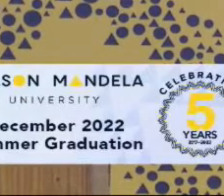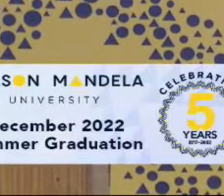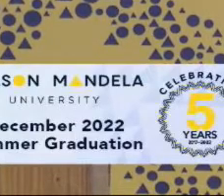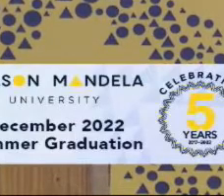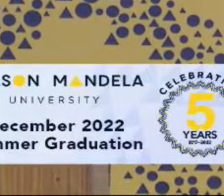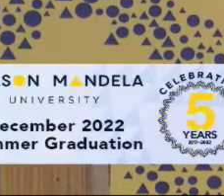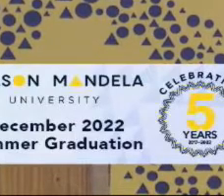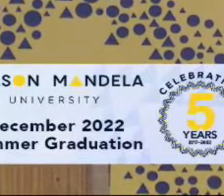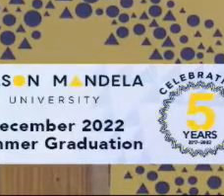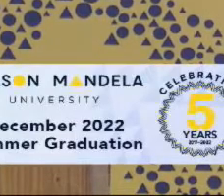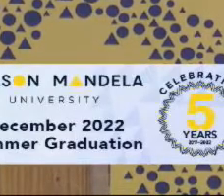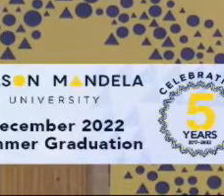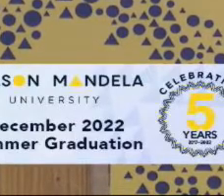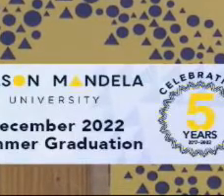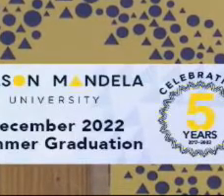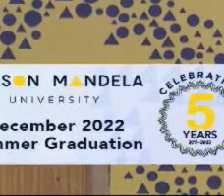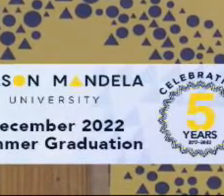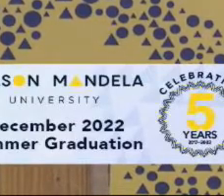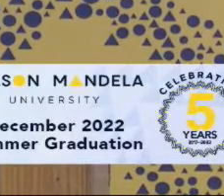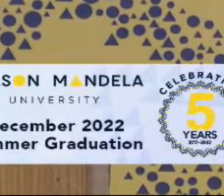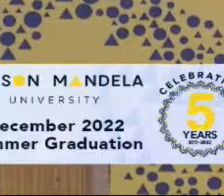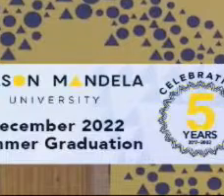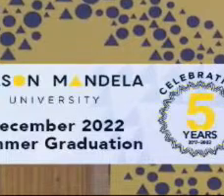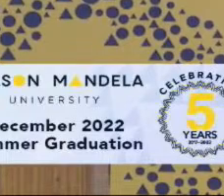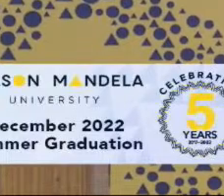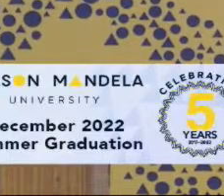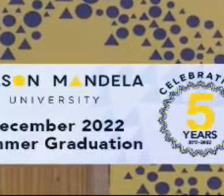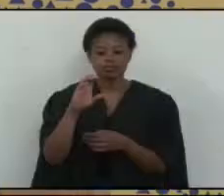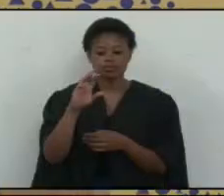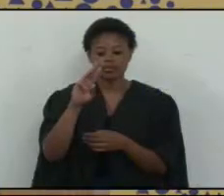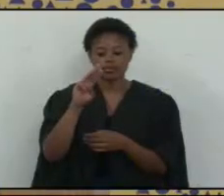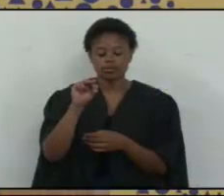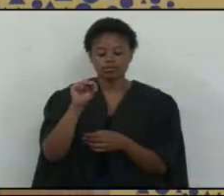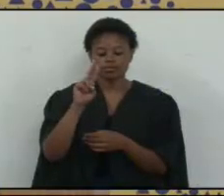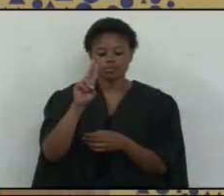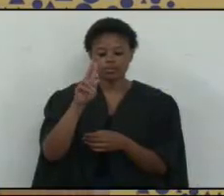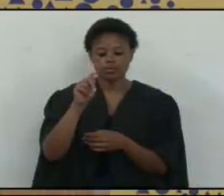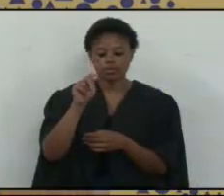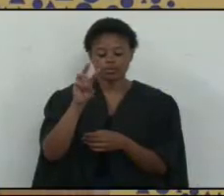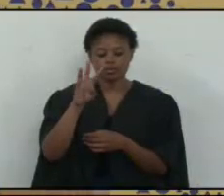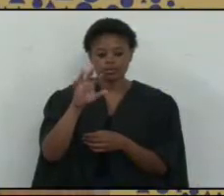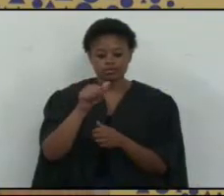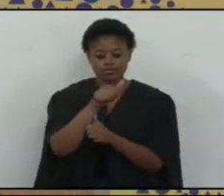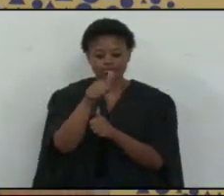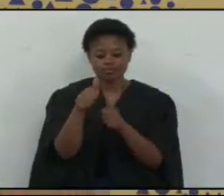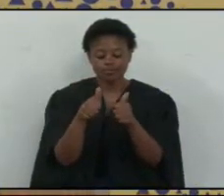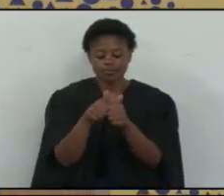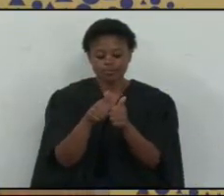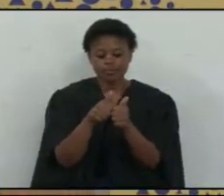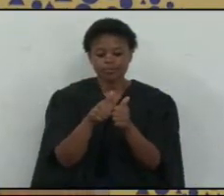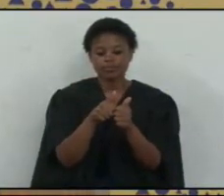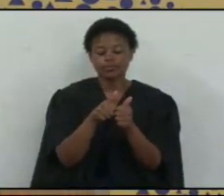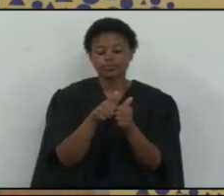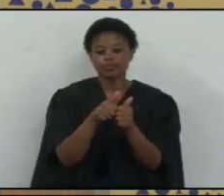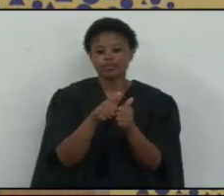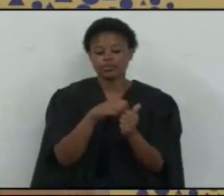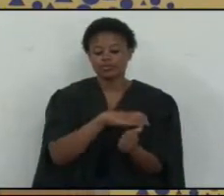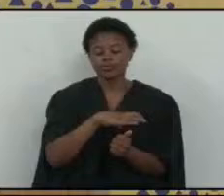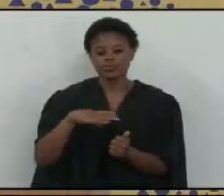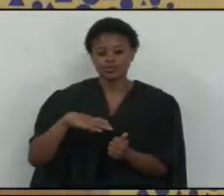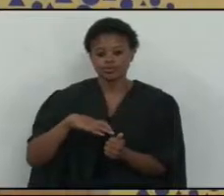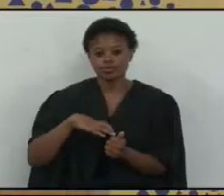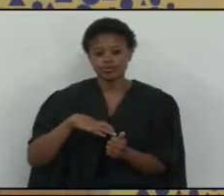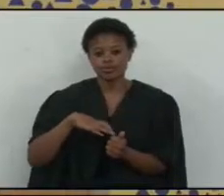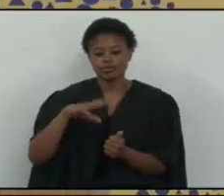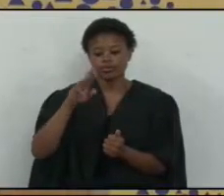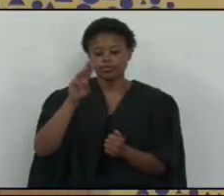Council members, Vice Chancellor Professor Sibongile Mutwa, Deputy Chancellors Professor Foxcroft, Dr.